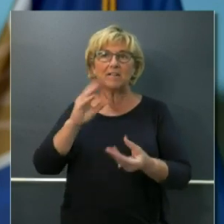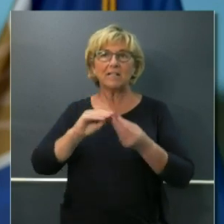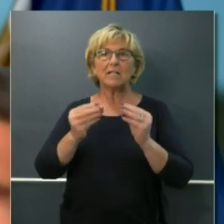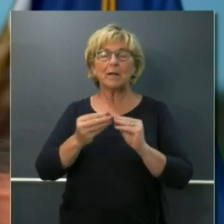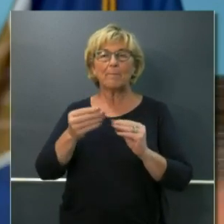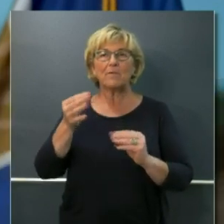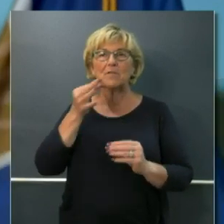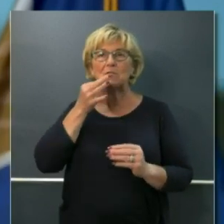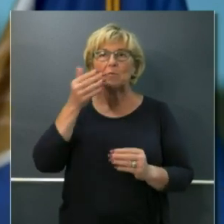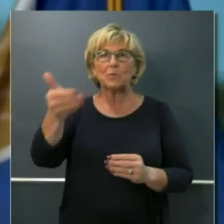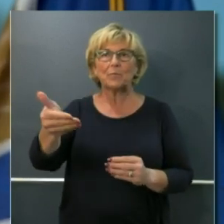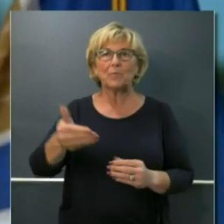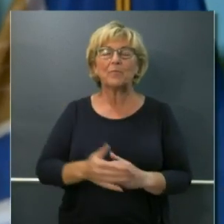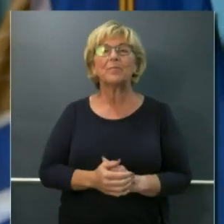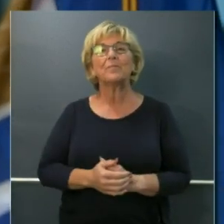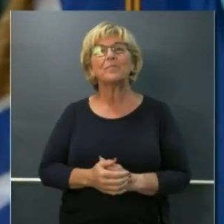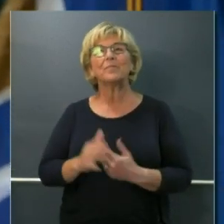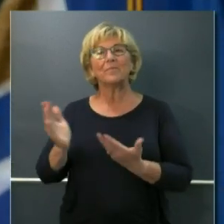Angel.